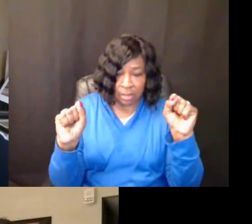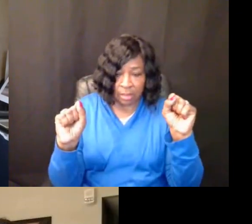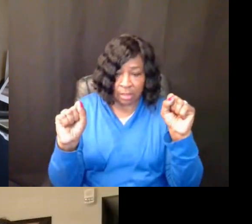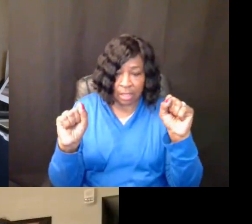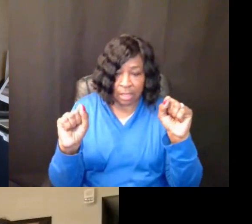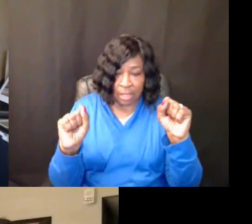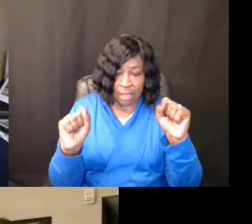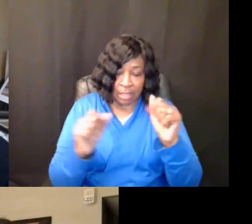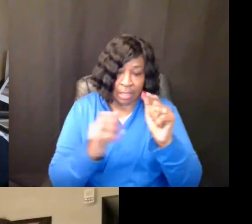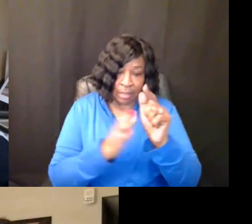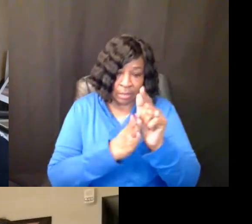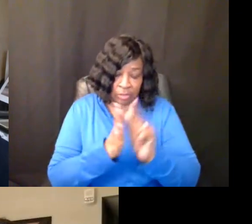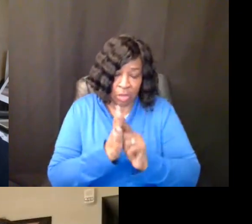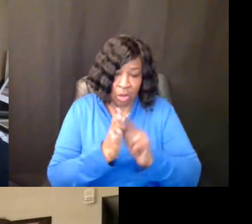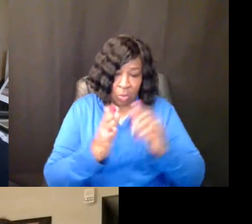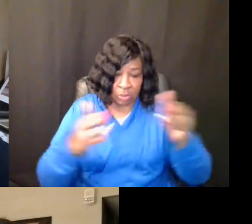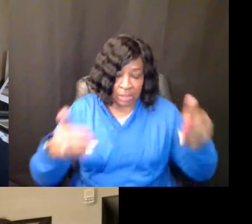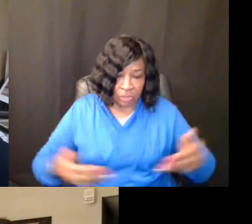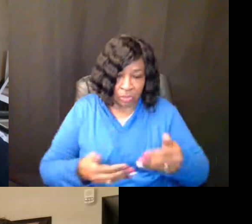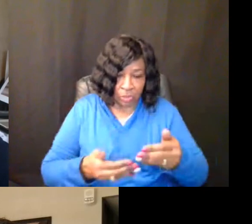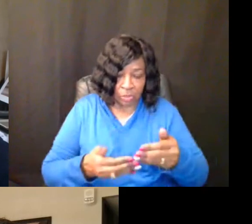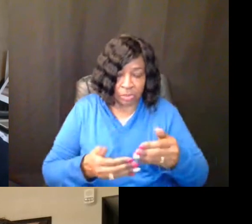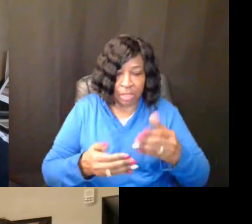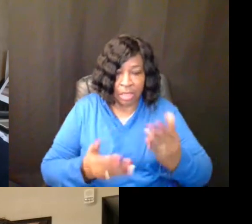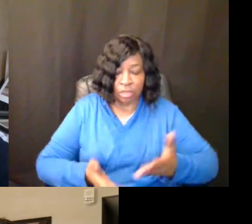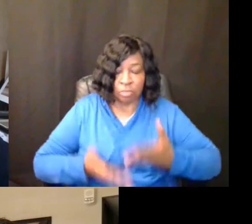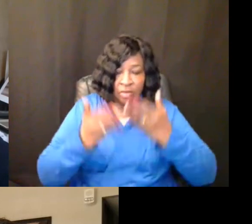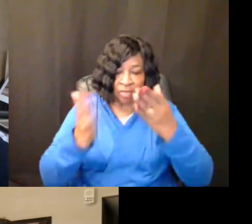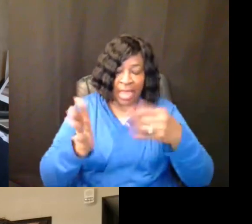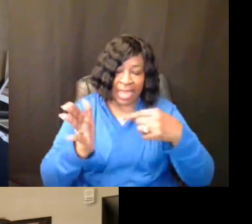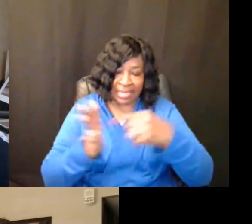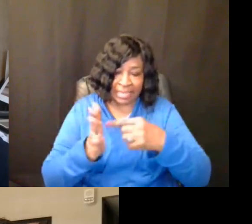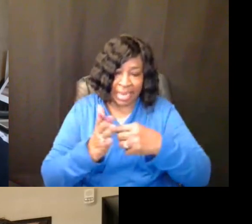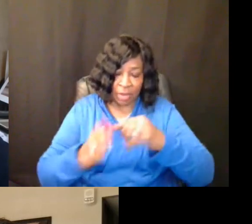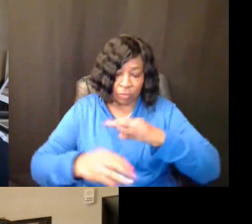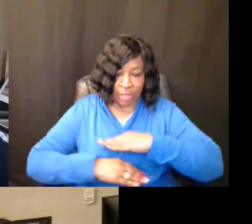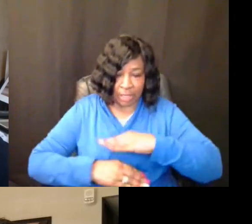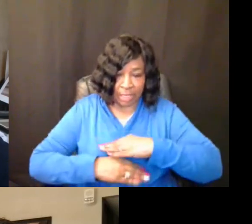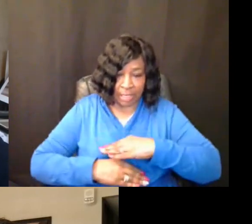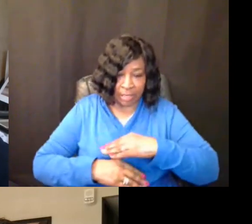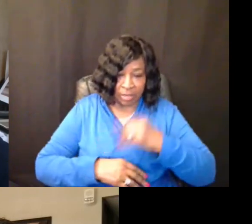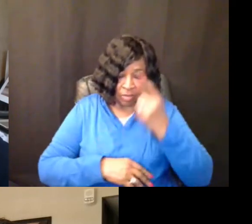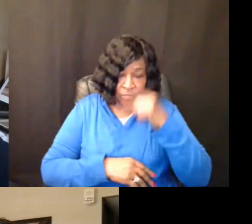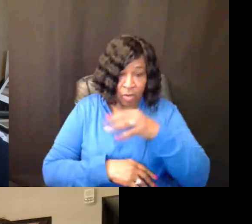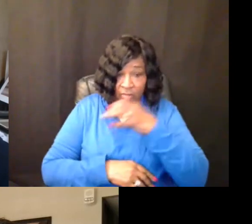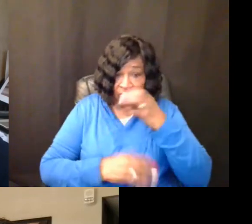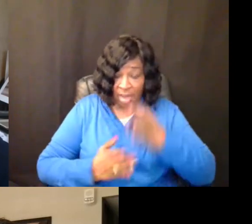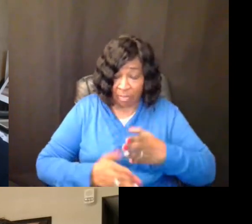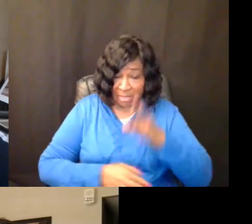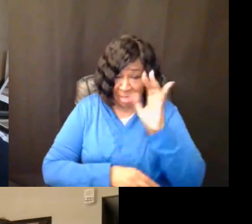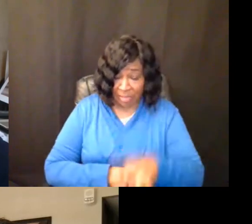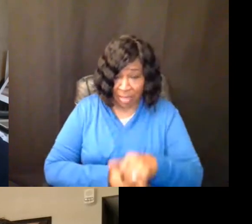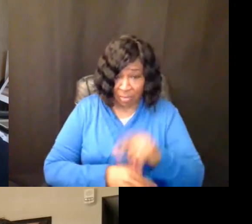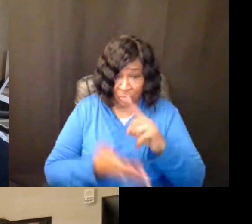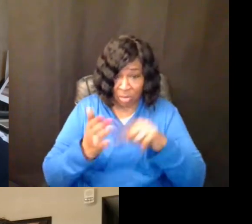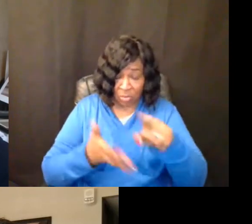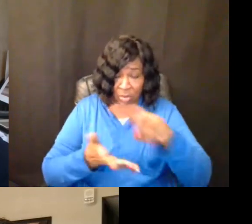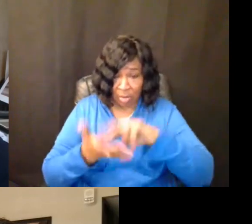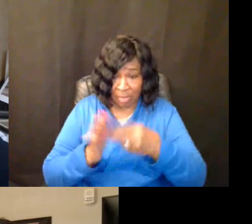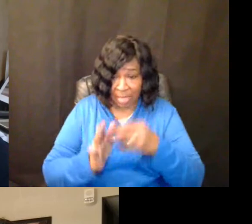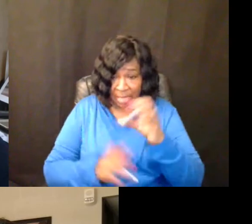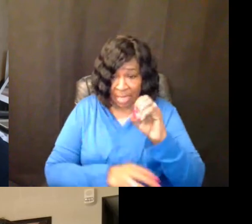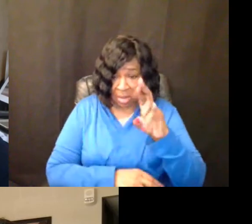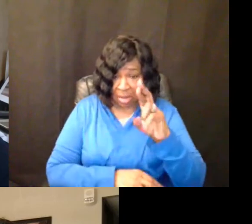legislation was introduced to provide debt relief for BIPOC farmers. Is that the bill we're talking about, Erica?